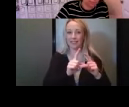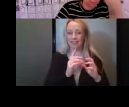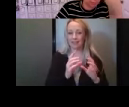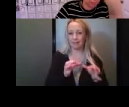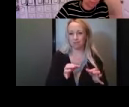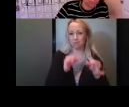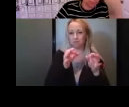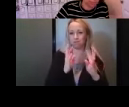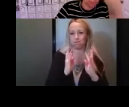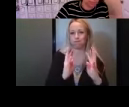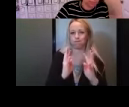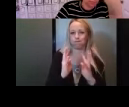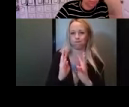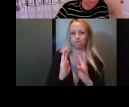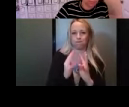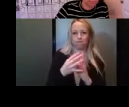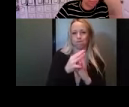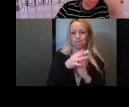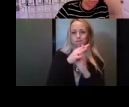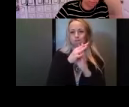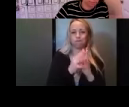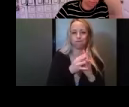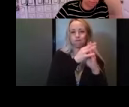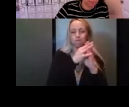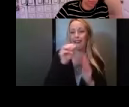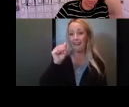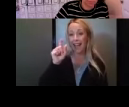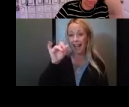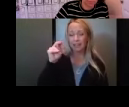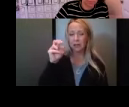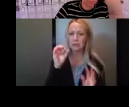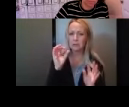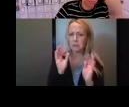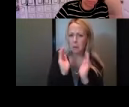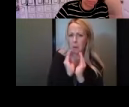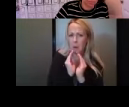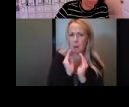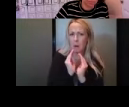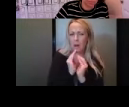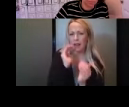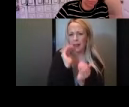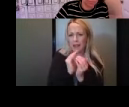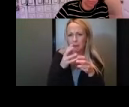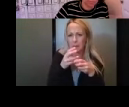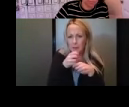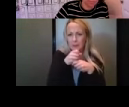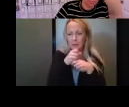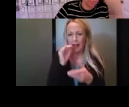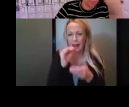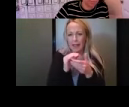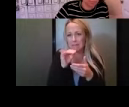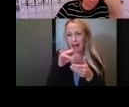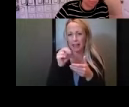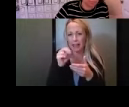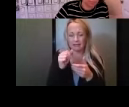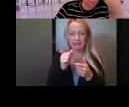brain, where you have axons that are relatively small, that have less insulation around them, so less myelin. There's a lot more room for the water